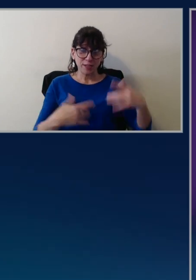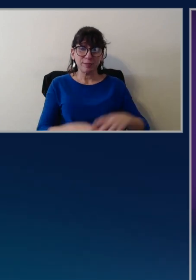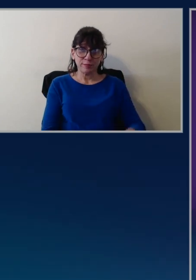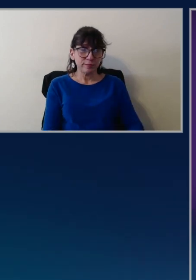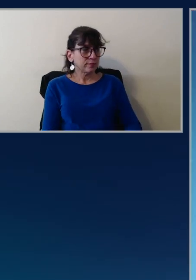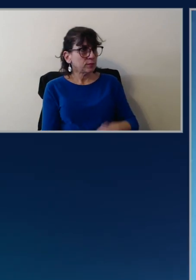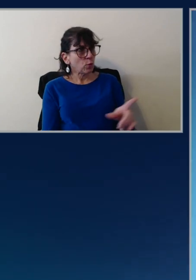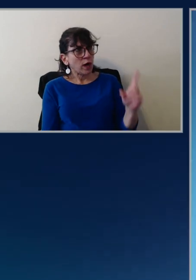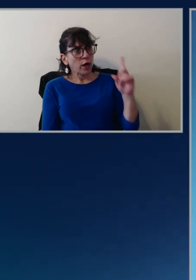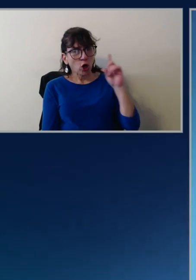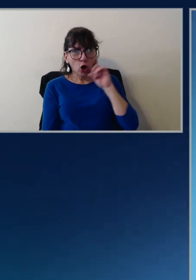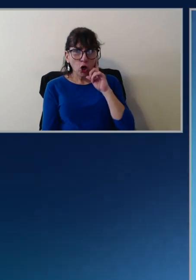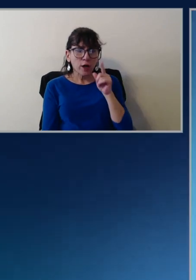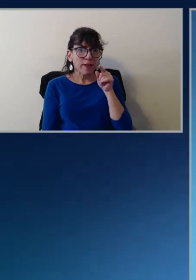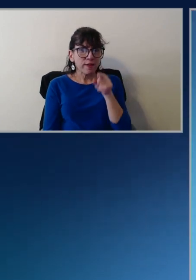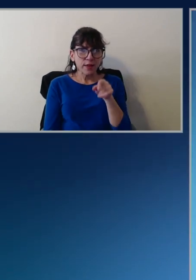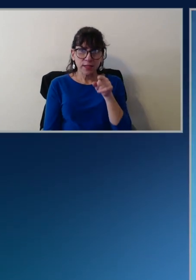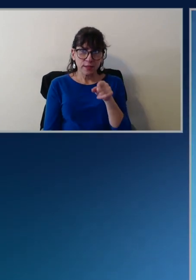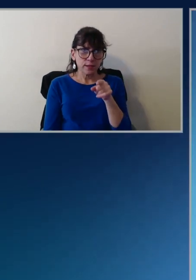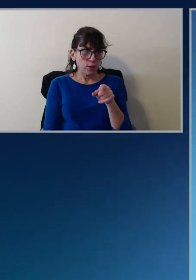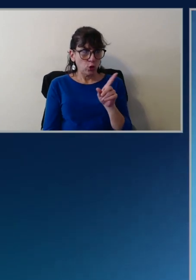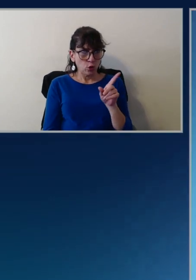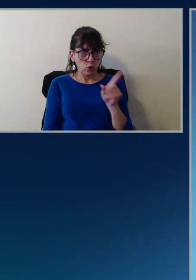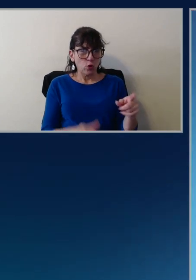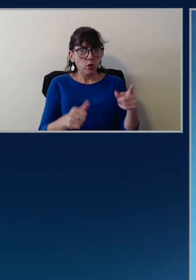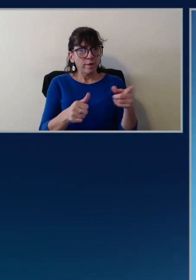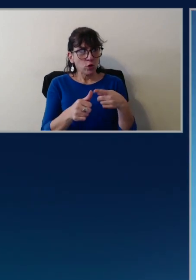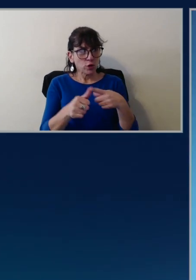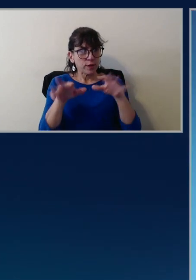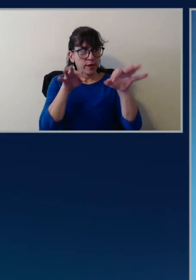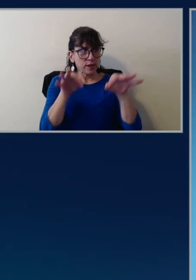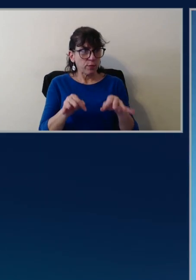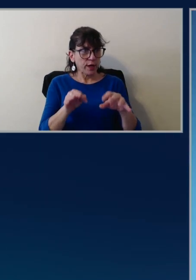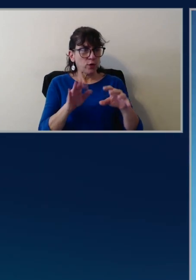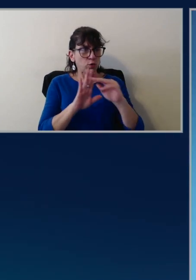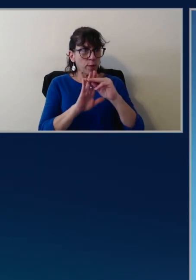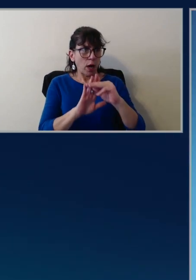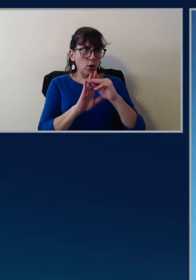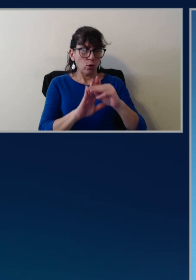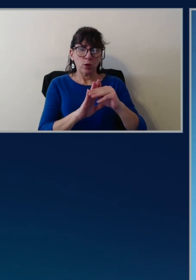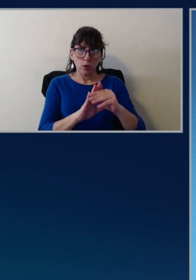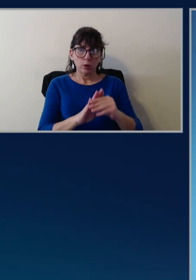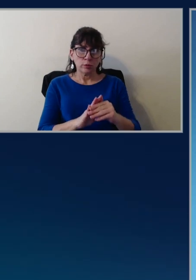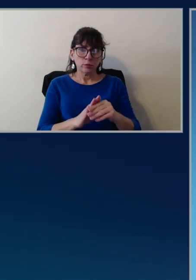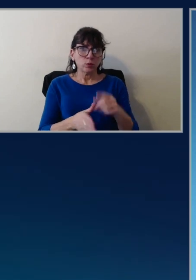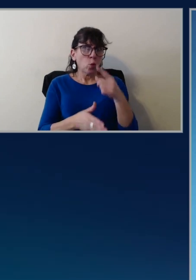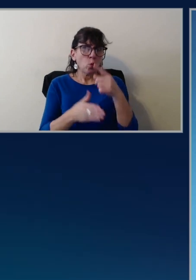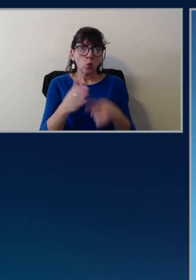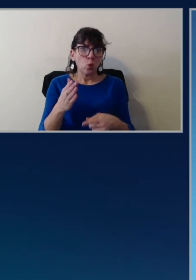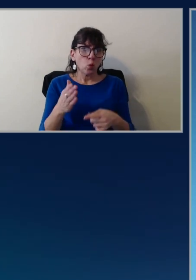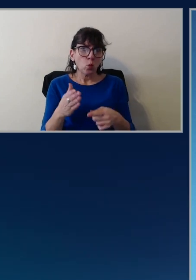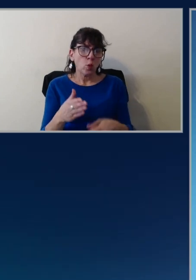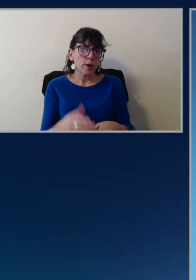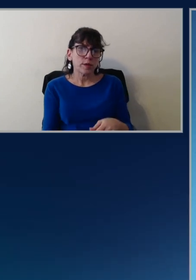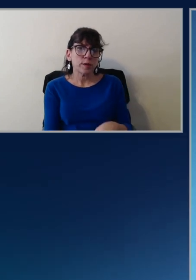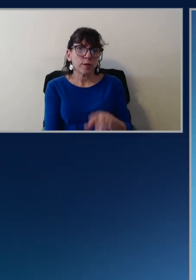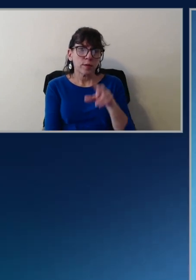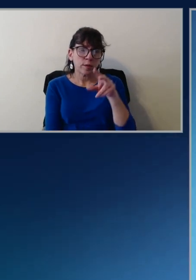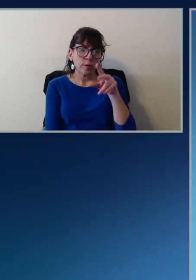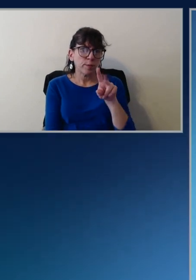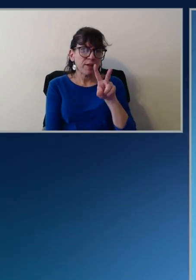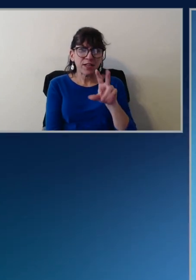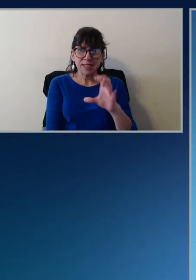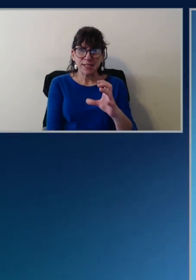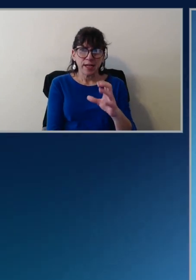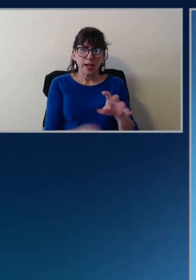my understanding here is that so you first explained to the model what is what's a VPC flow log. This whole essay